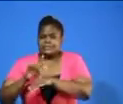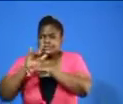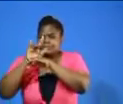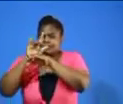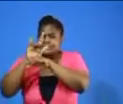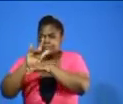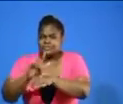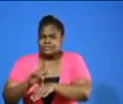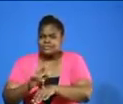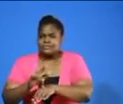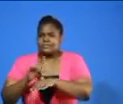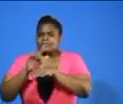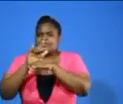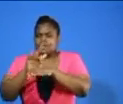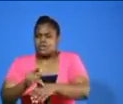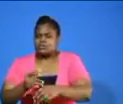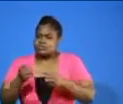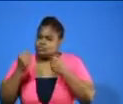upon the throttle